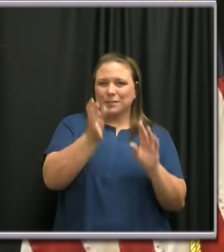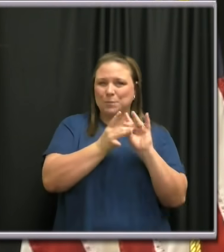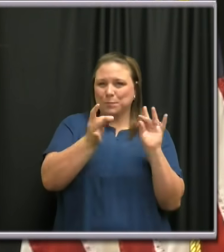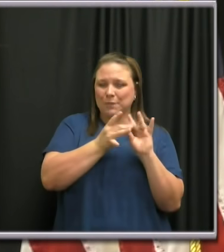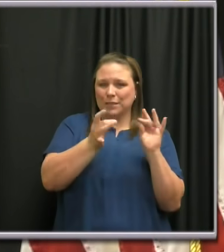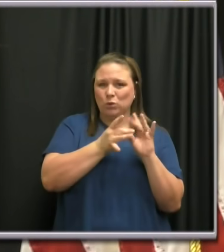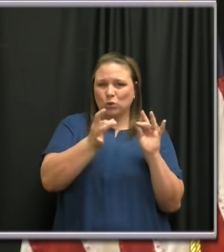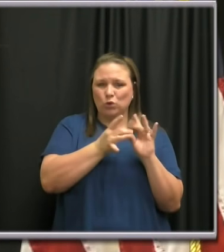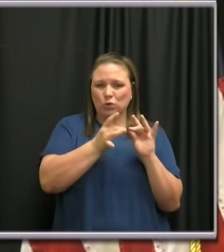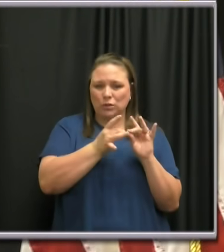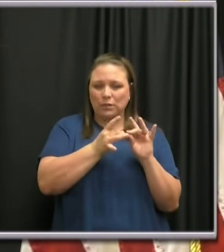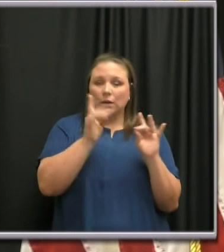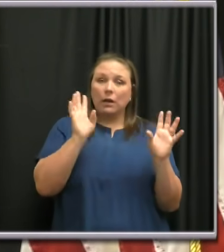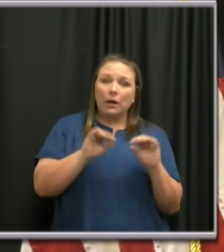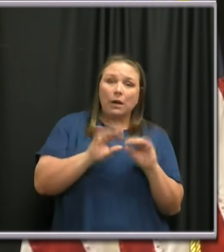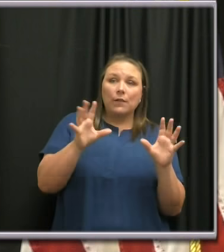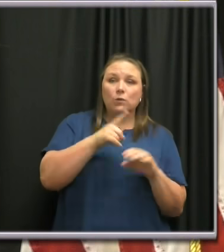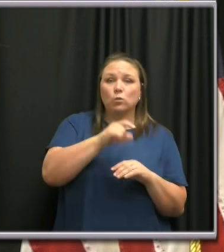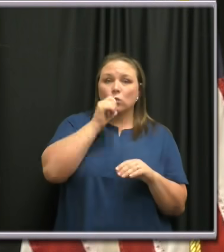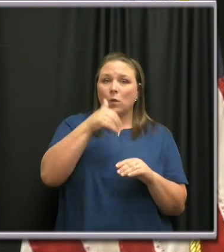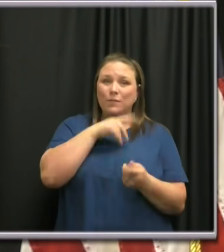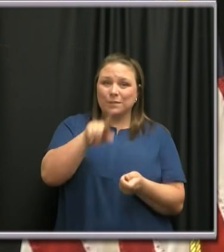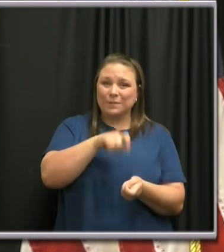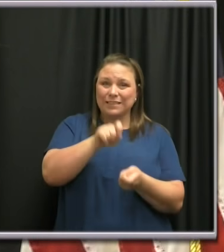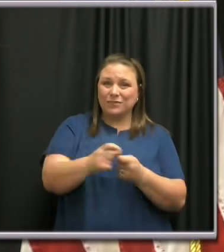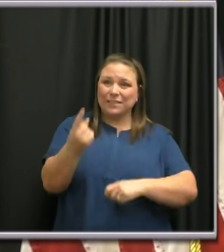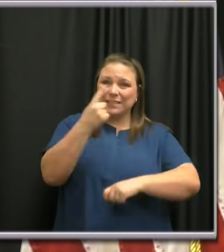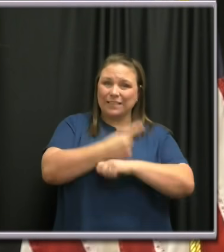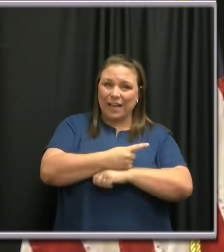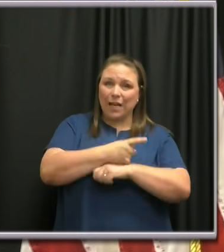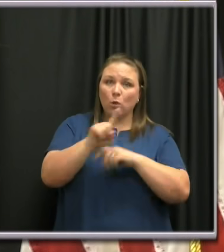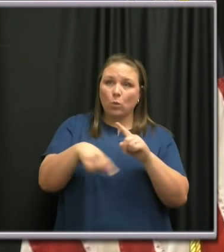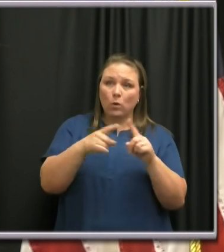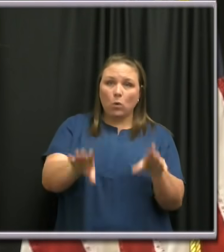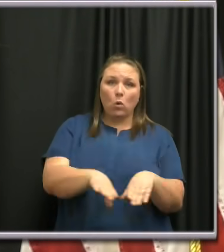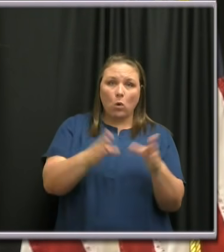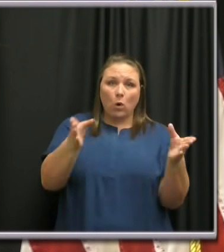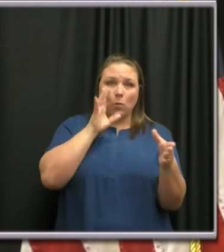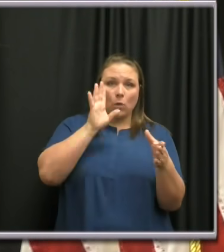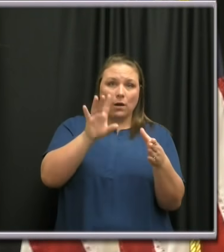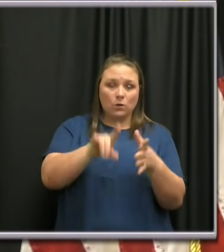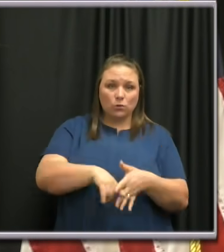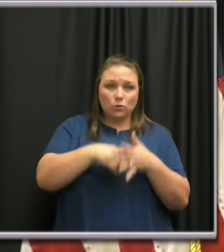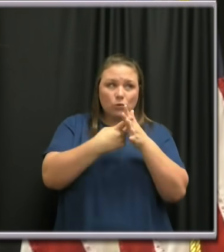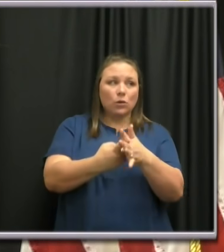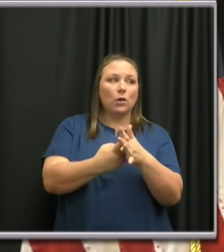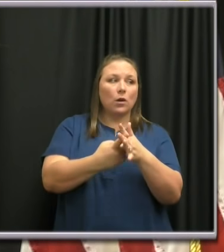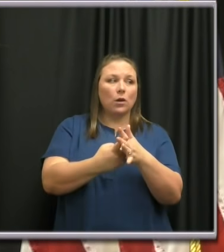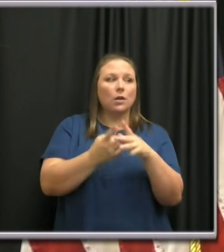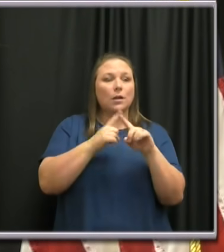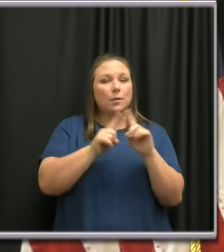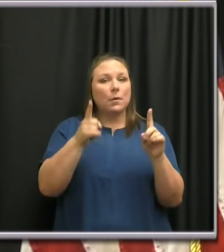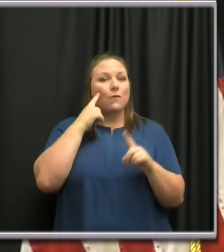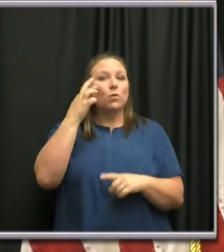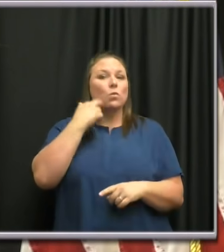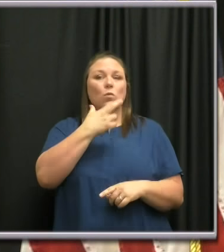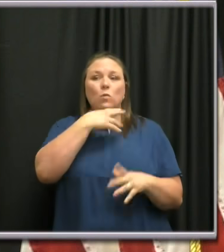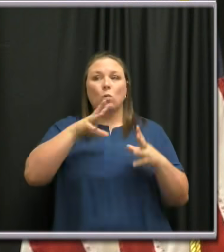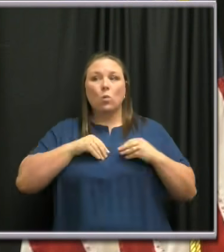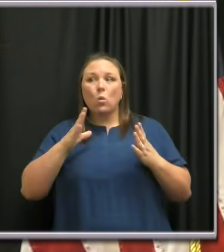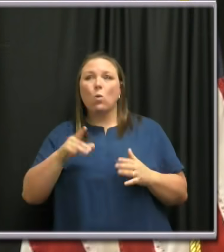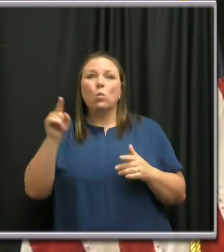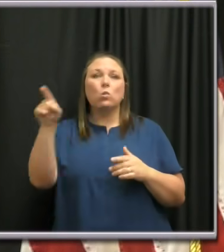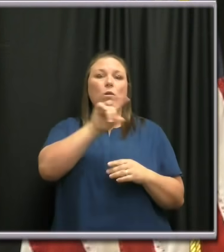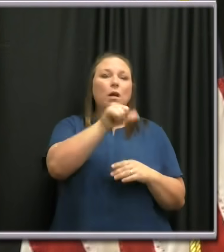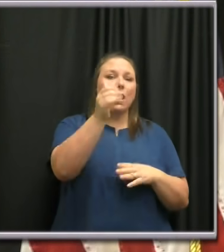you obviously don't have a date pinpointed for when reopening would take place. But for restaurant owners or other